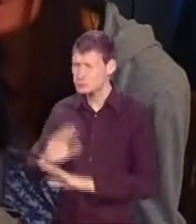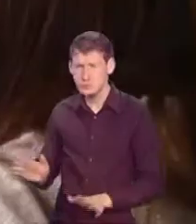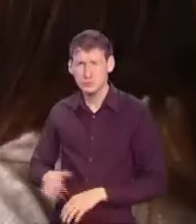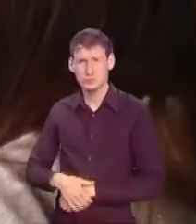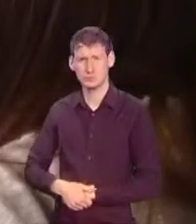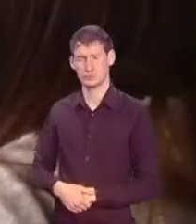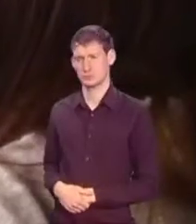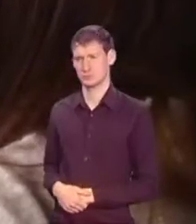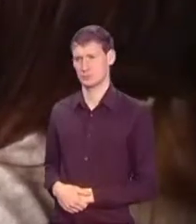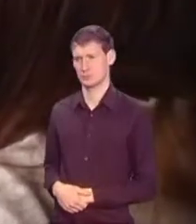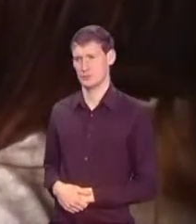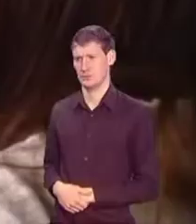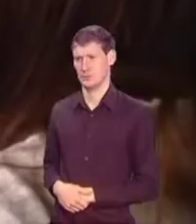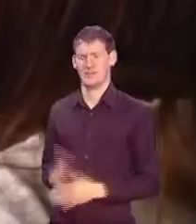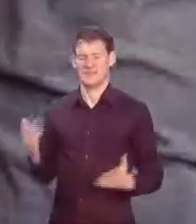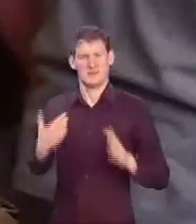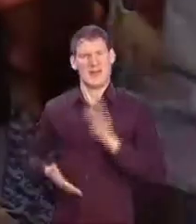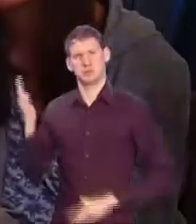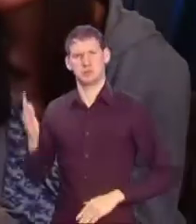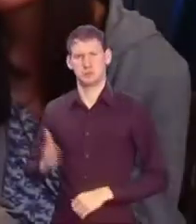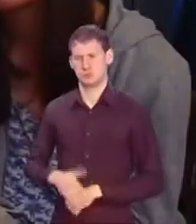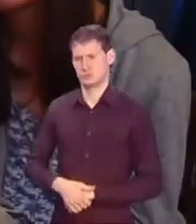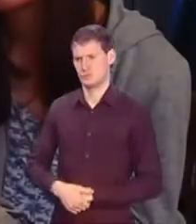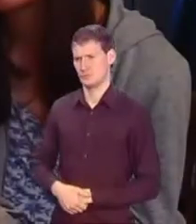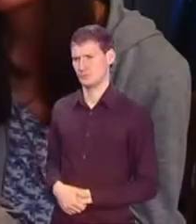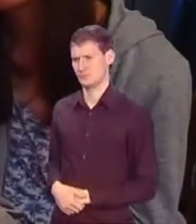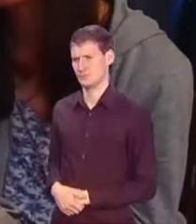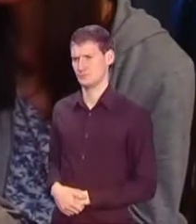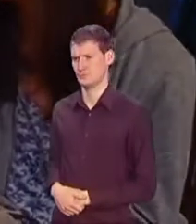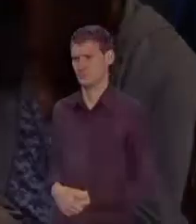shout. I'm going out.